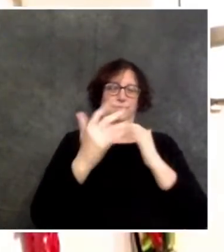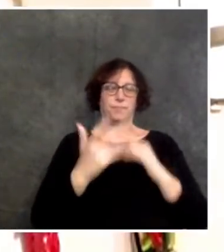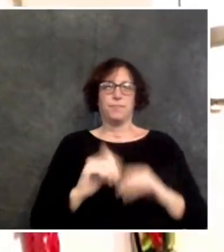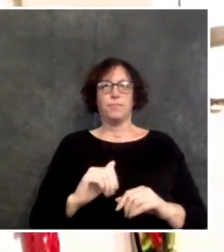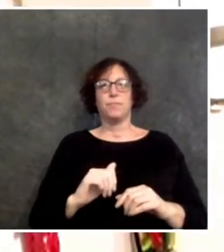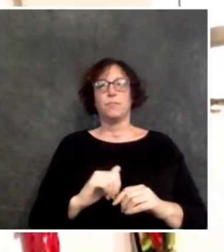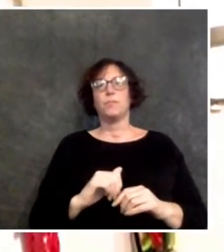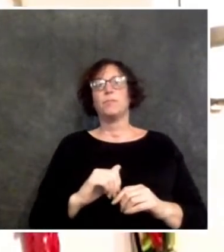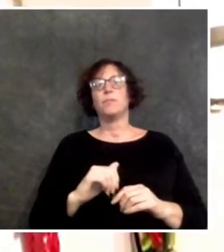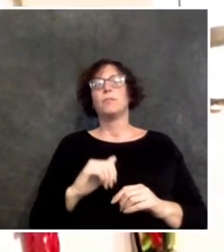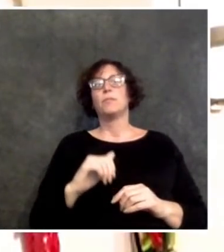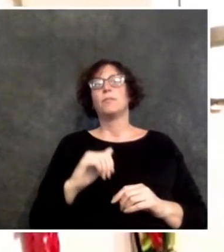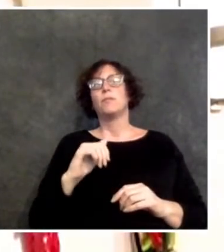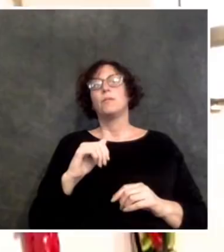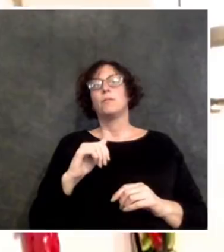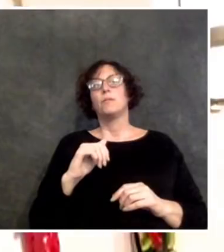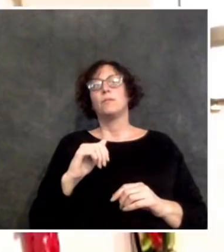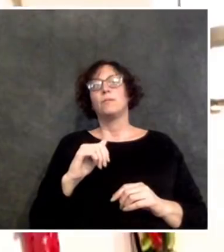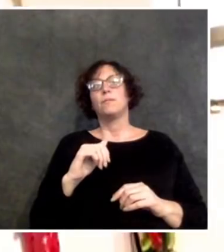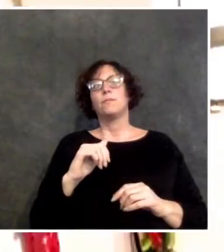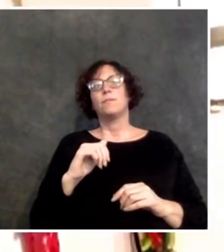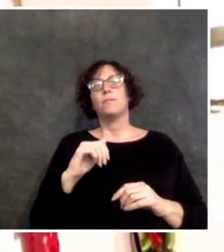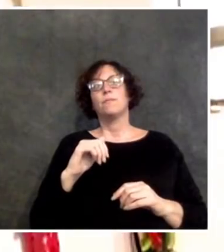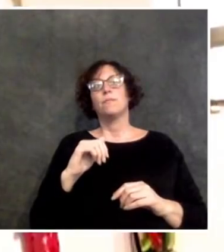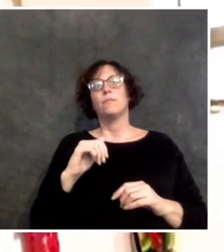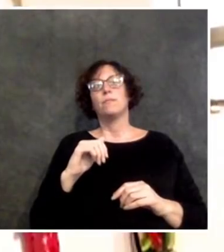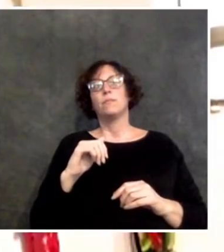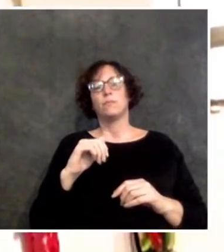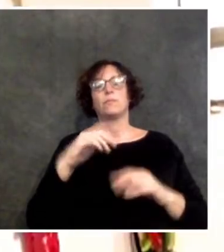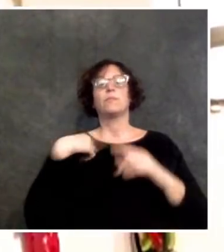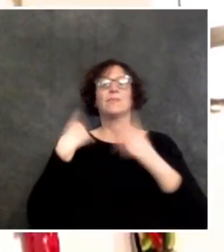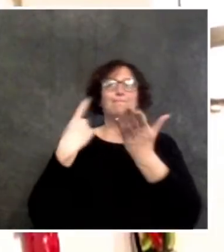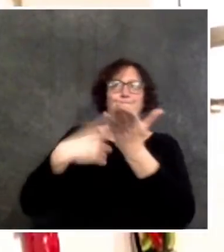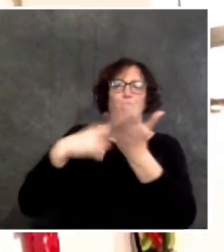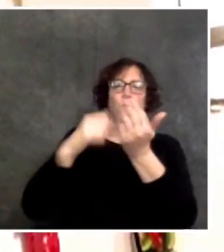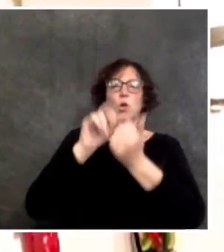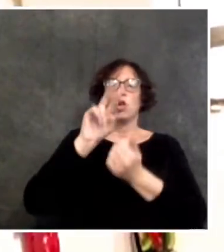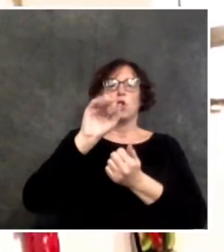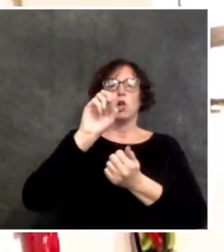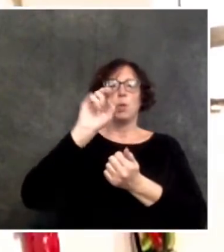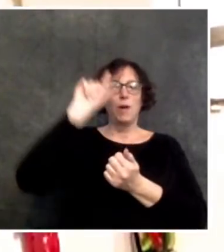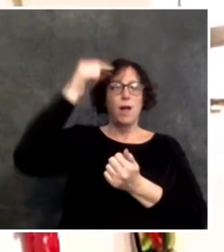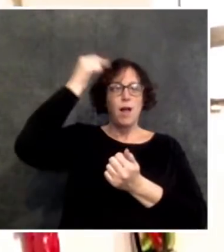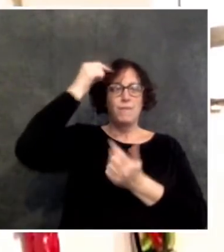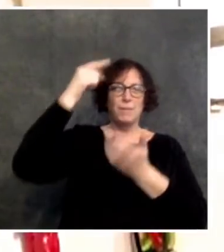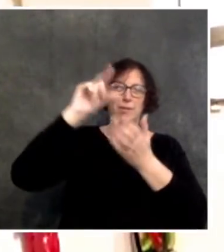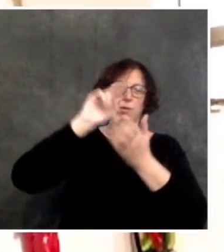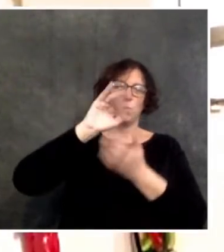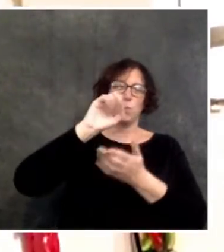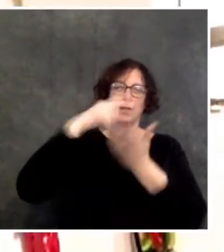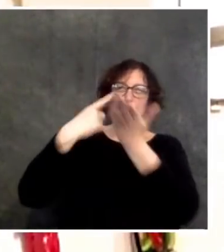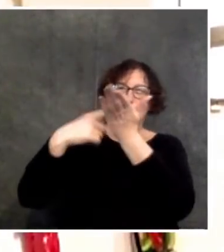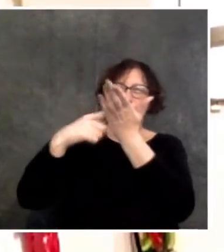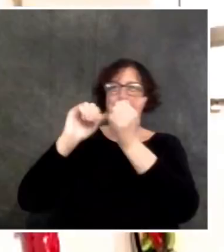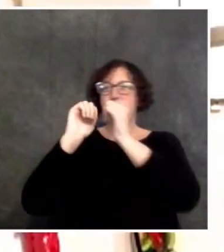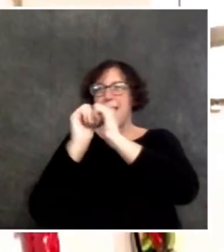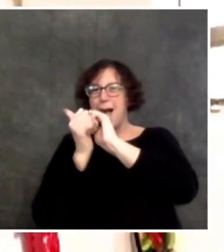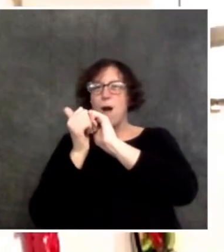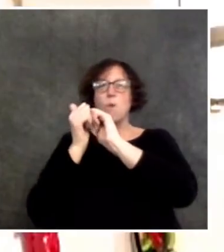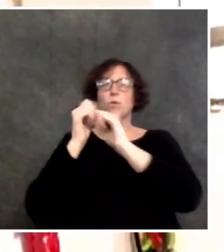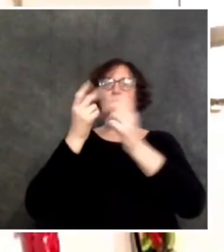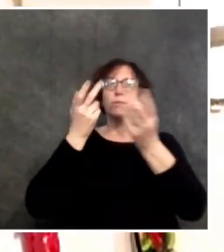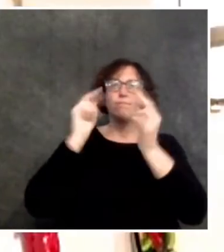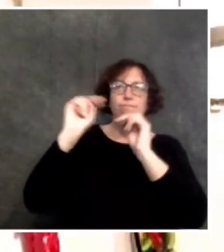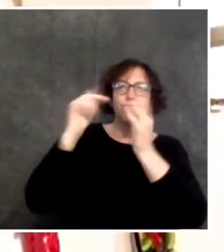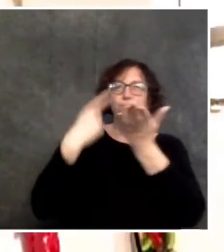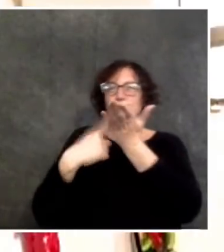labor unions around finding a way to honor their contracts, but at the same time, making sure that we're also